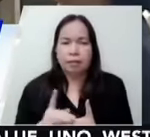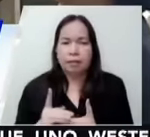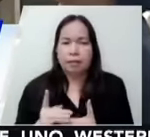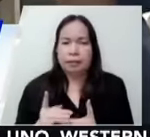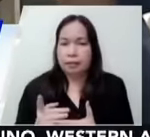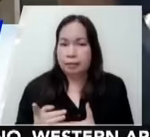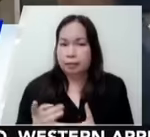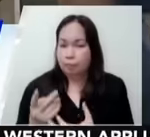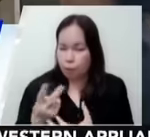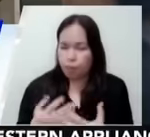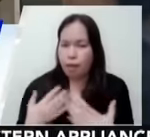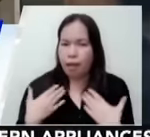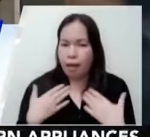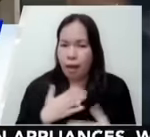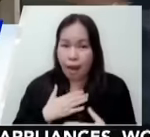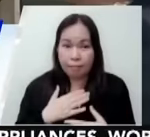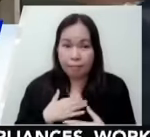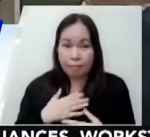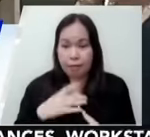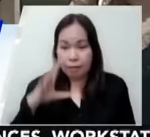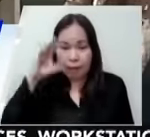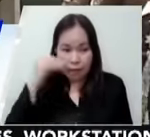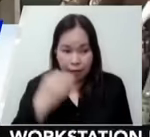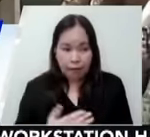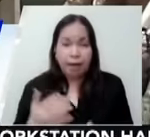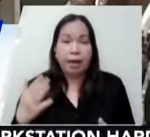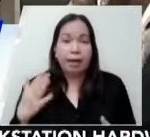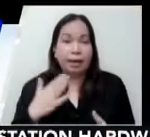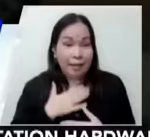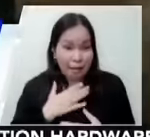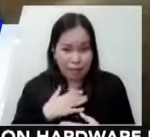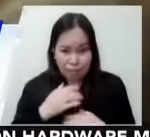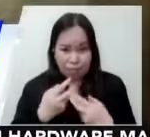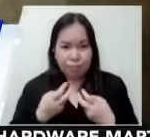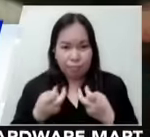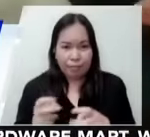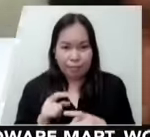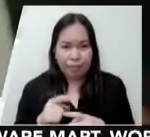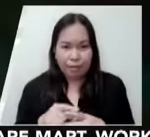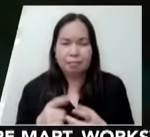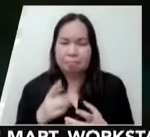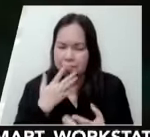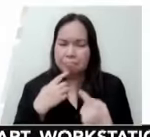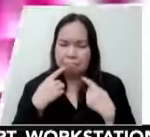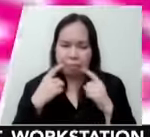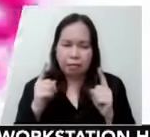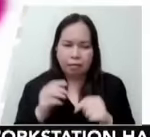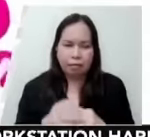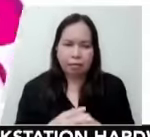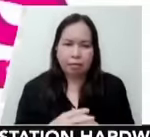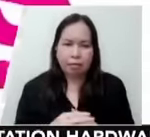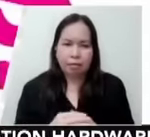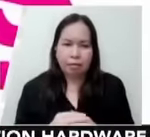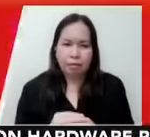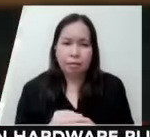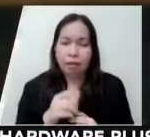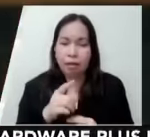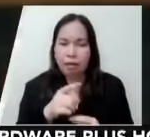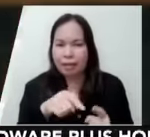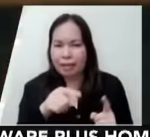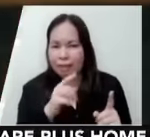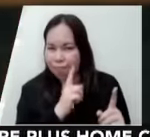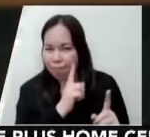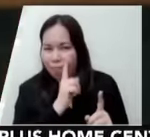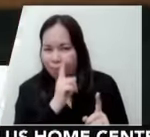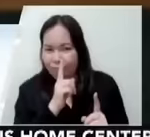our son is very happy. So really, it worked out for the best. Bukod sa walang matigas na pulis sa matinik na Missy Season 2,